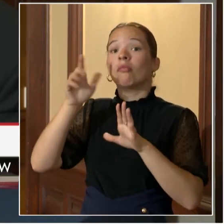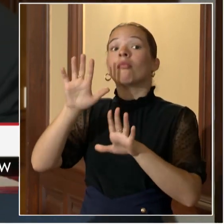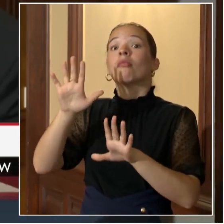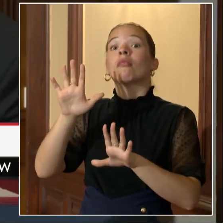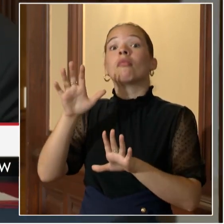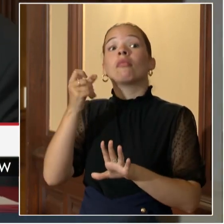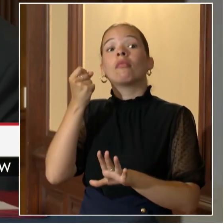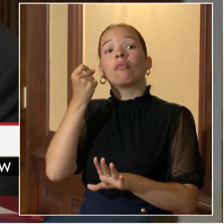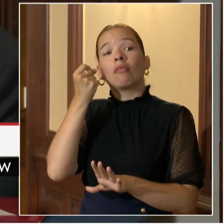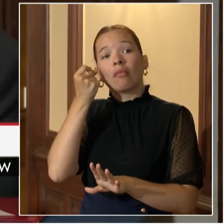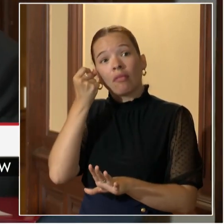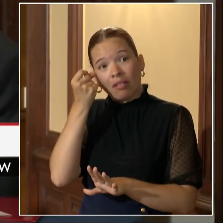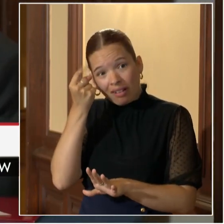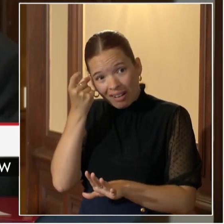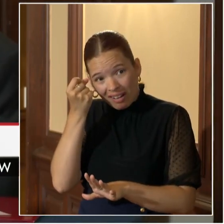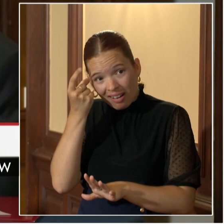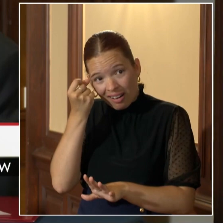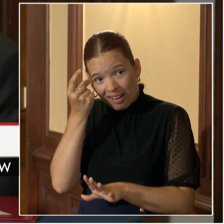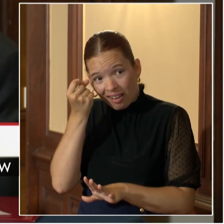evenly.